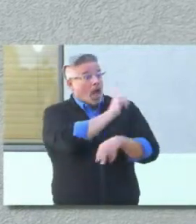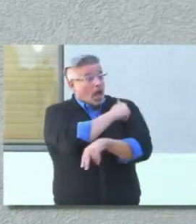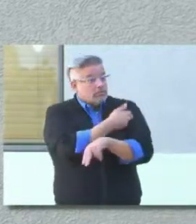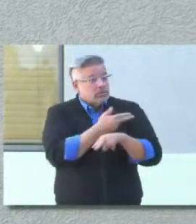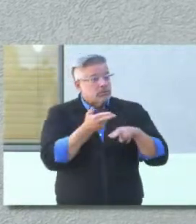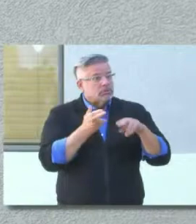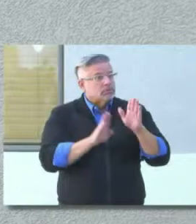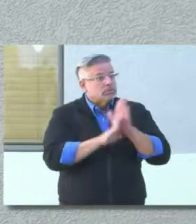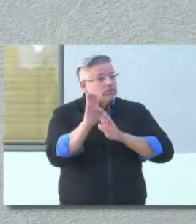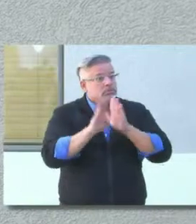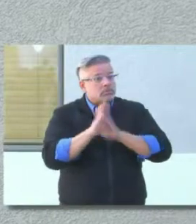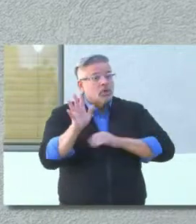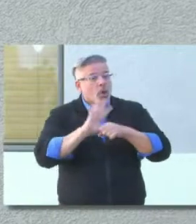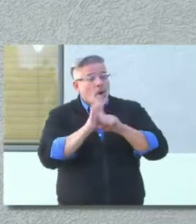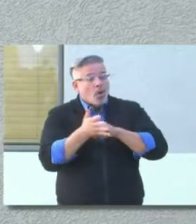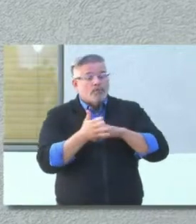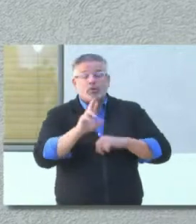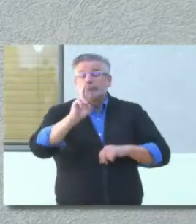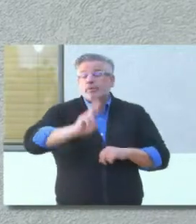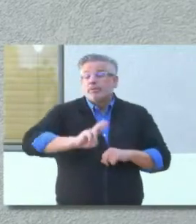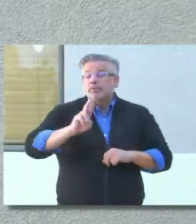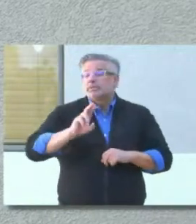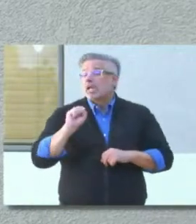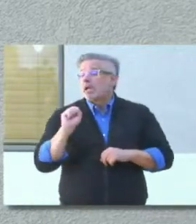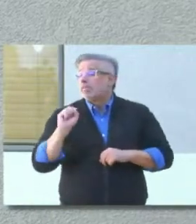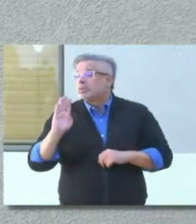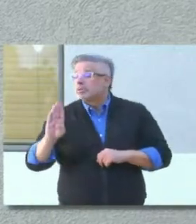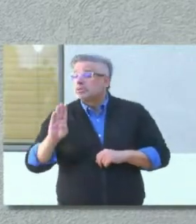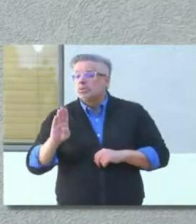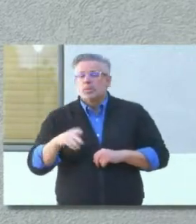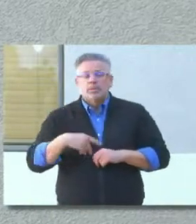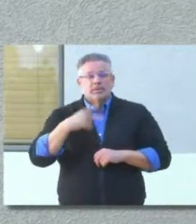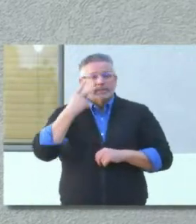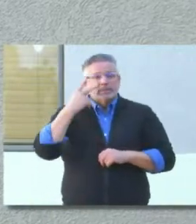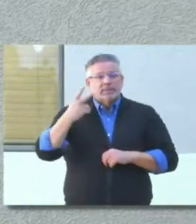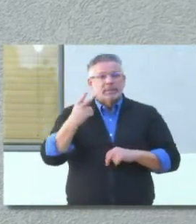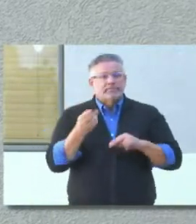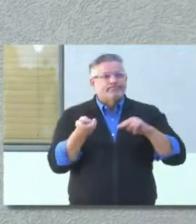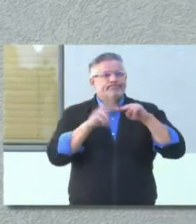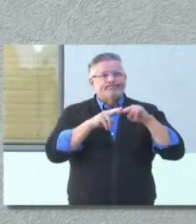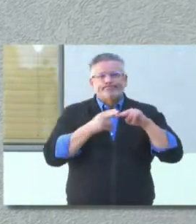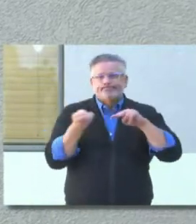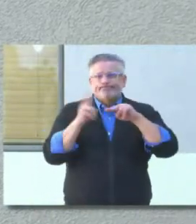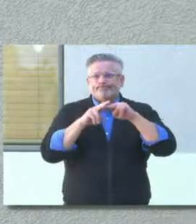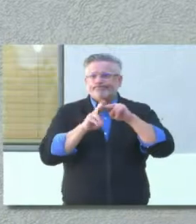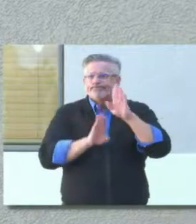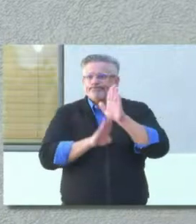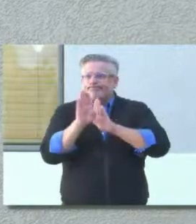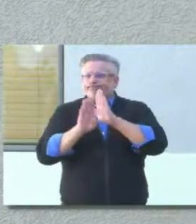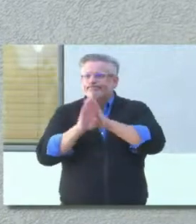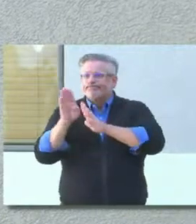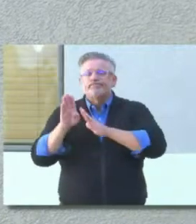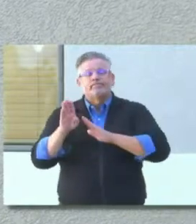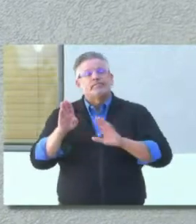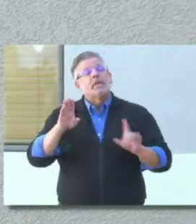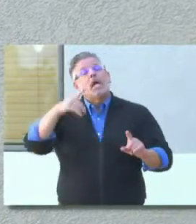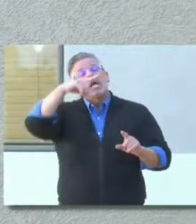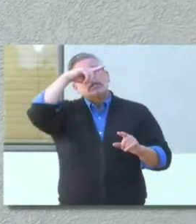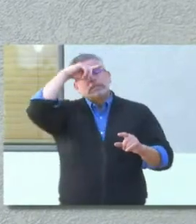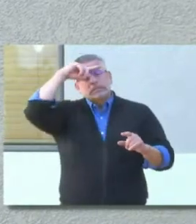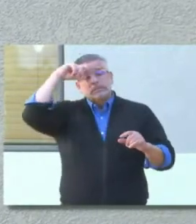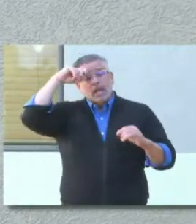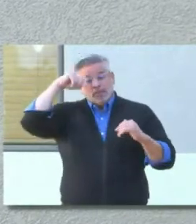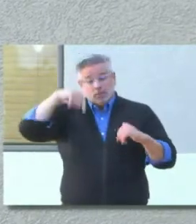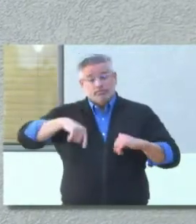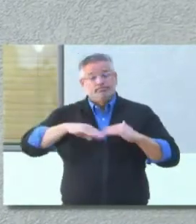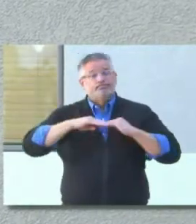headlines today in places like Riverside, San Bernardino. We're seeing case rates starting to rise. We enjoyed the summer, where we had the lowest